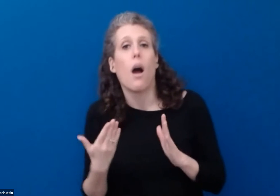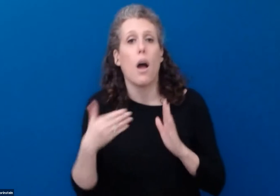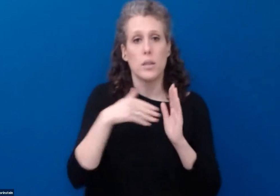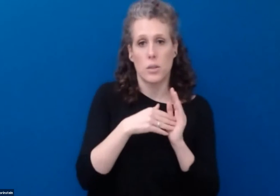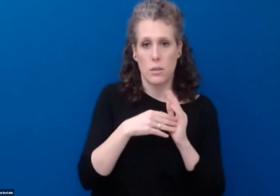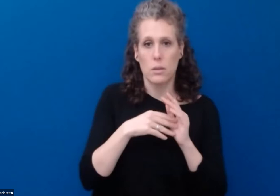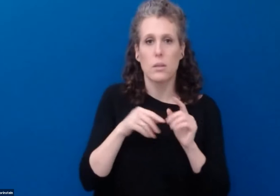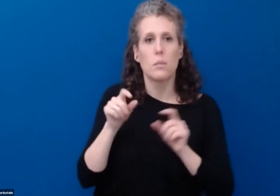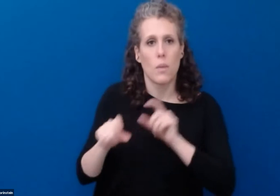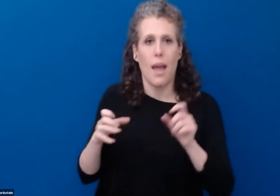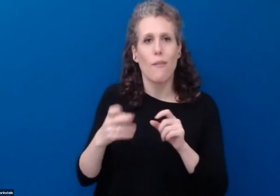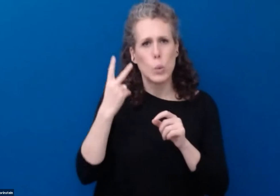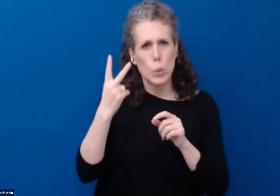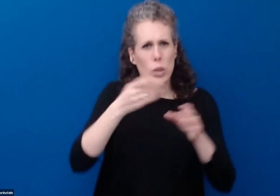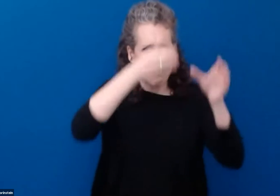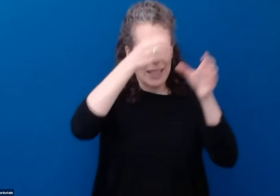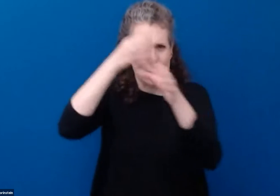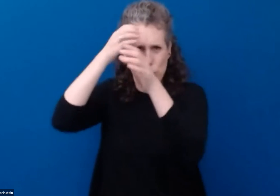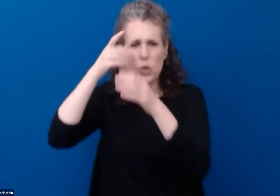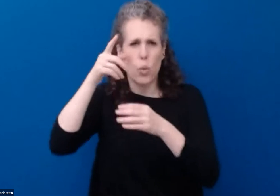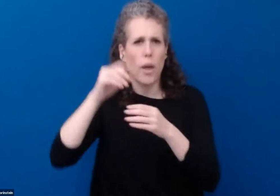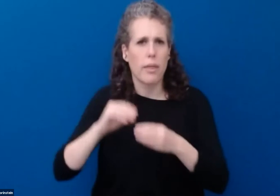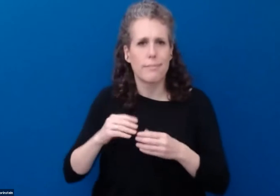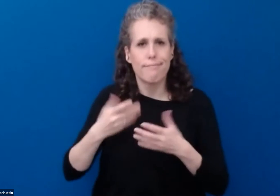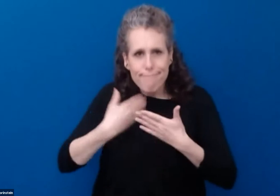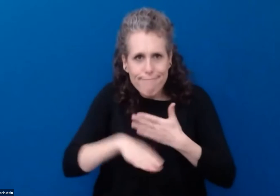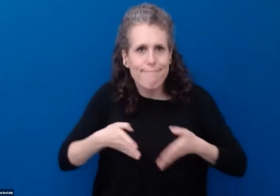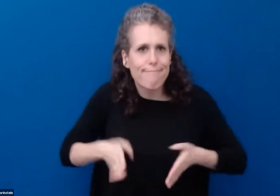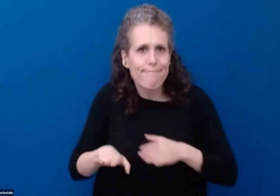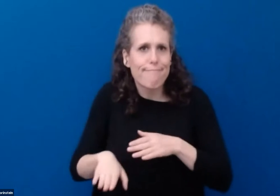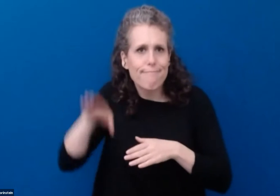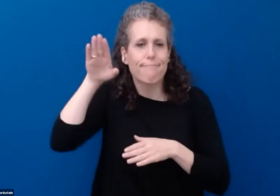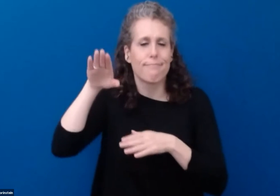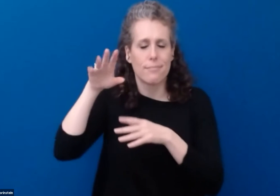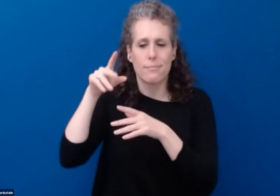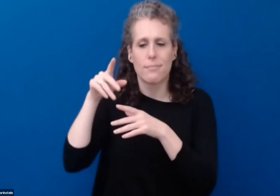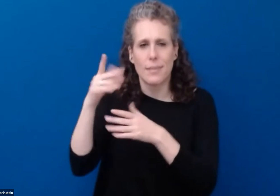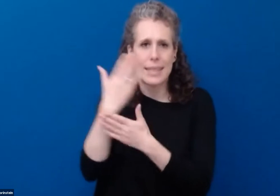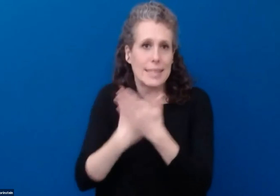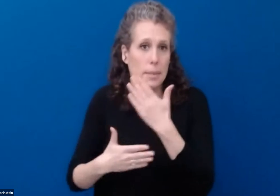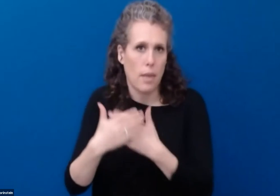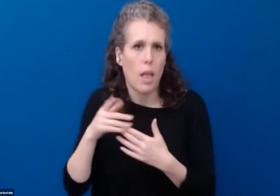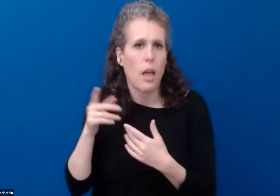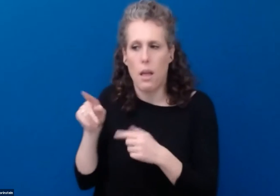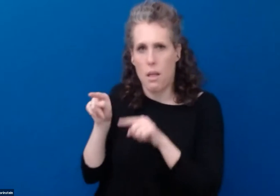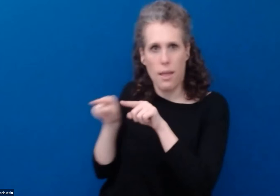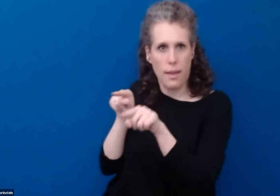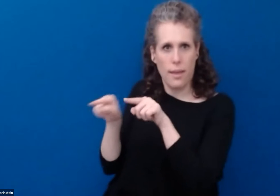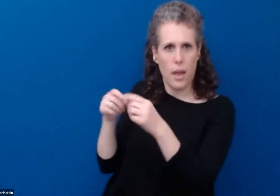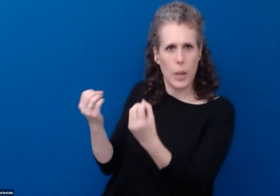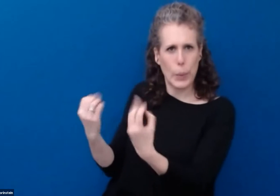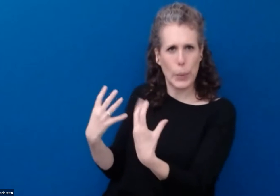with developmental disabilities, and they gave us an insight to that